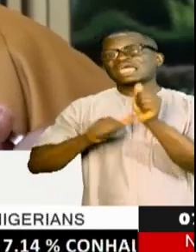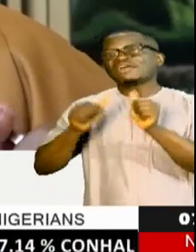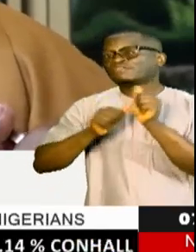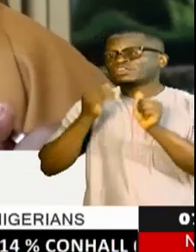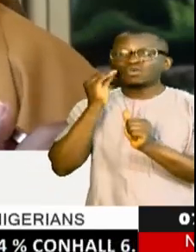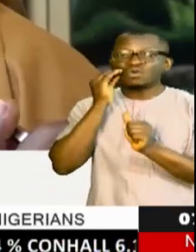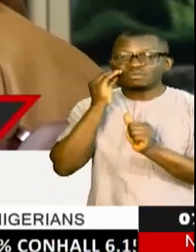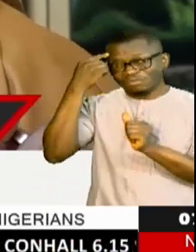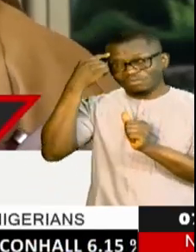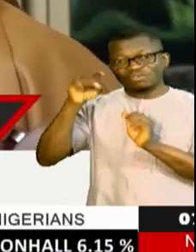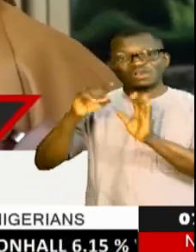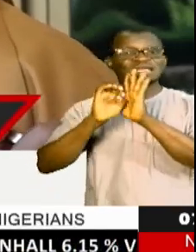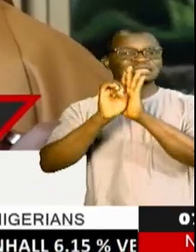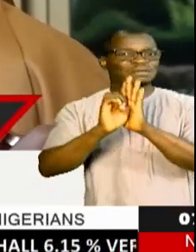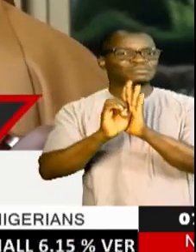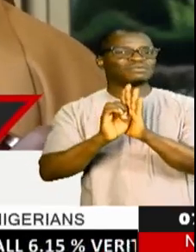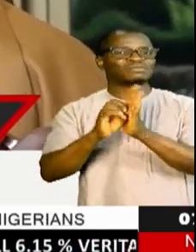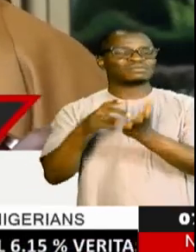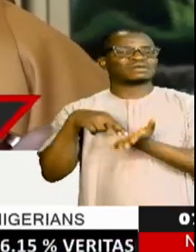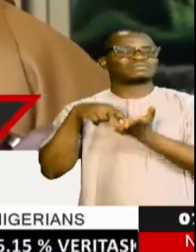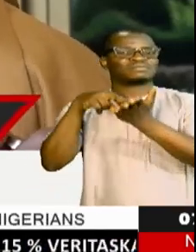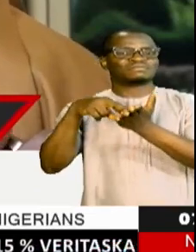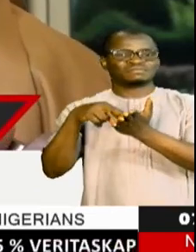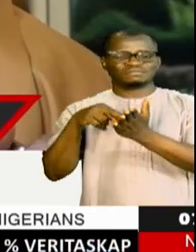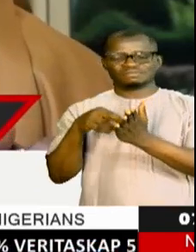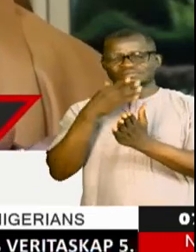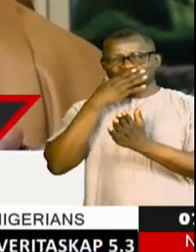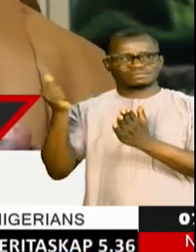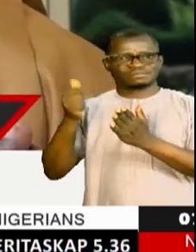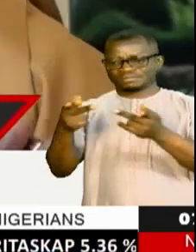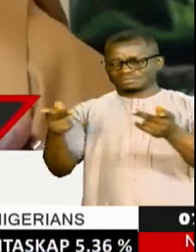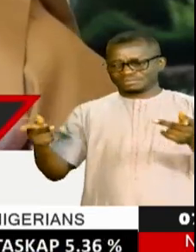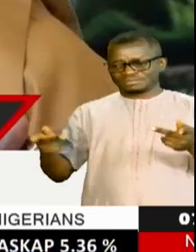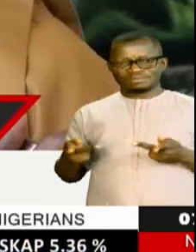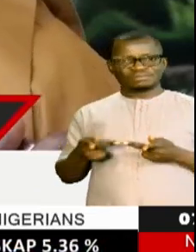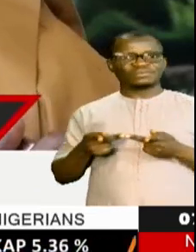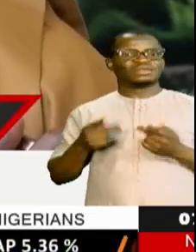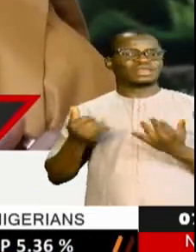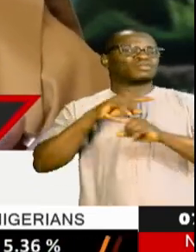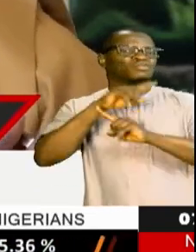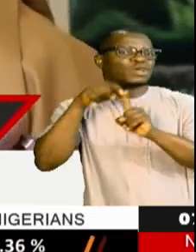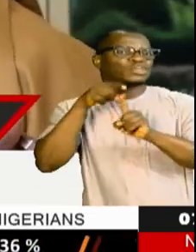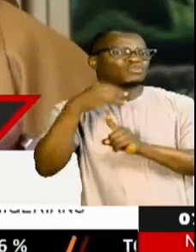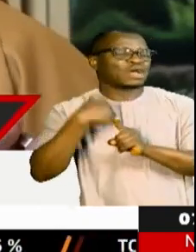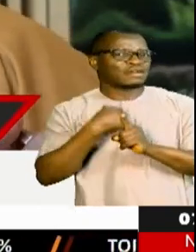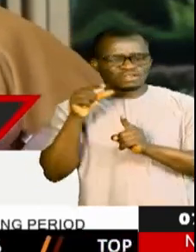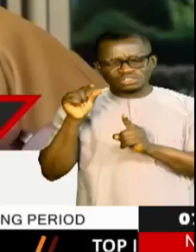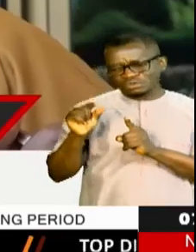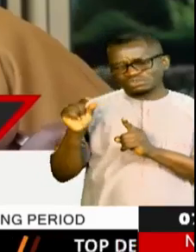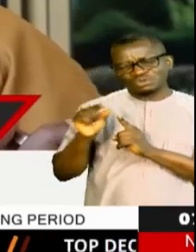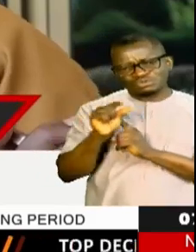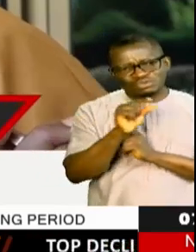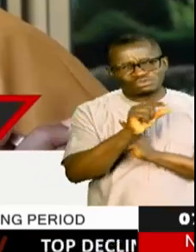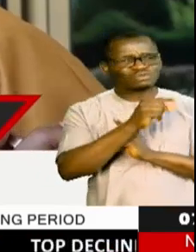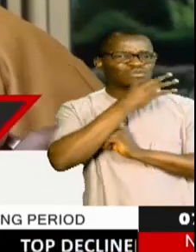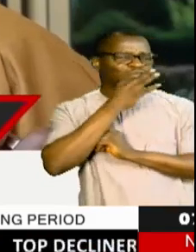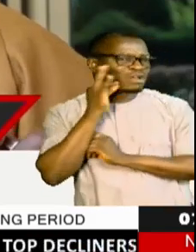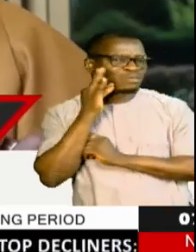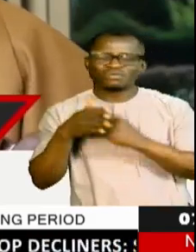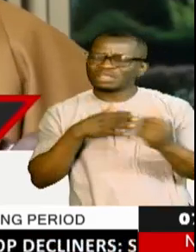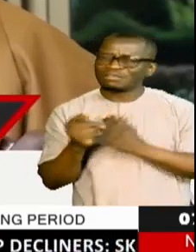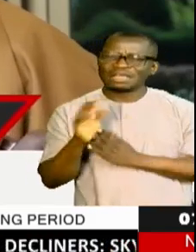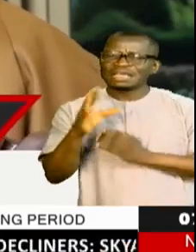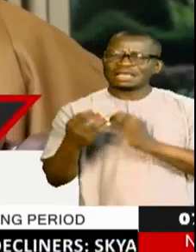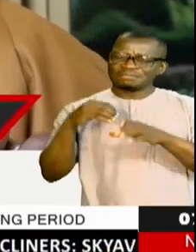example, represents a secure location as much as possible. So when you have some small farming taking place there, whatever is produced there,